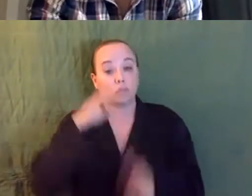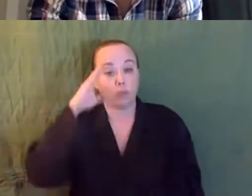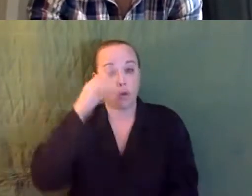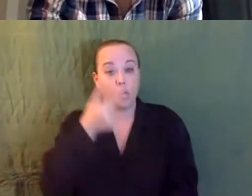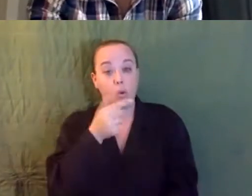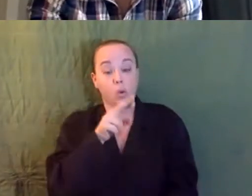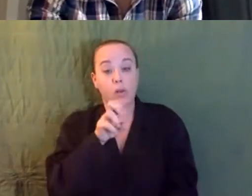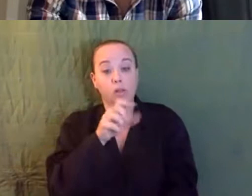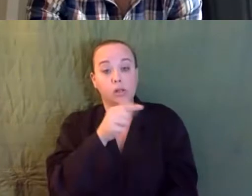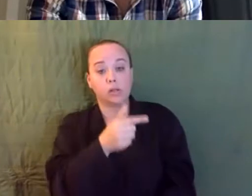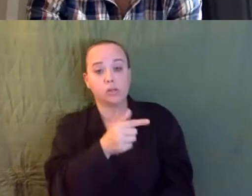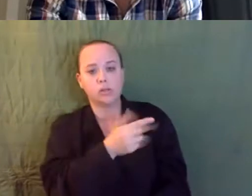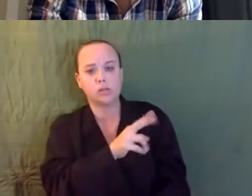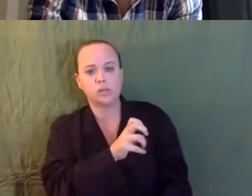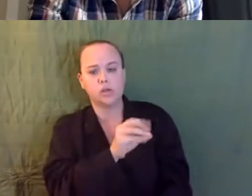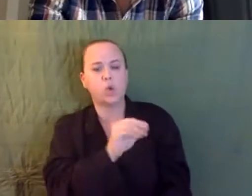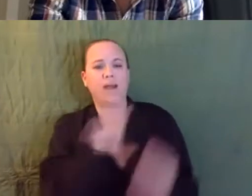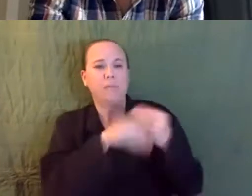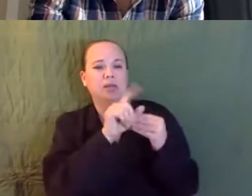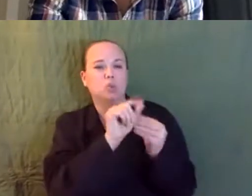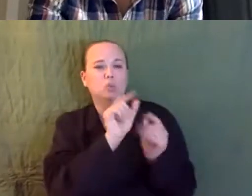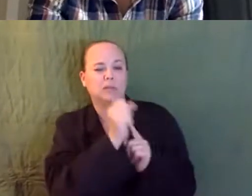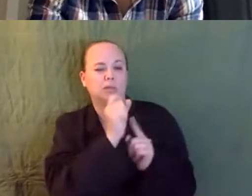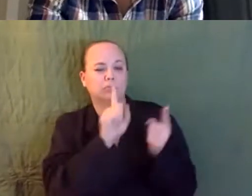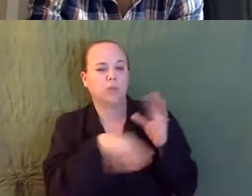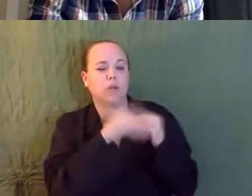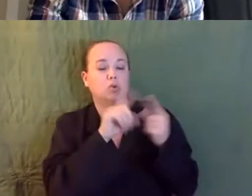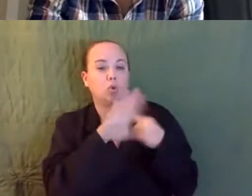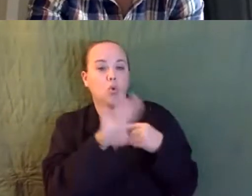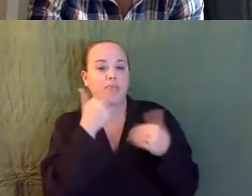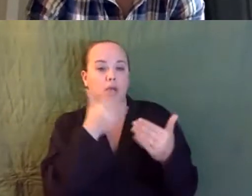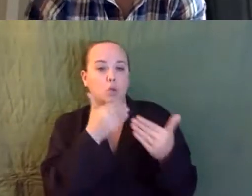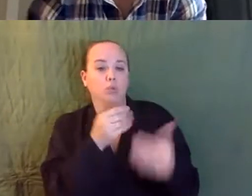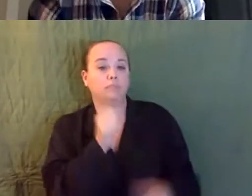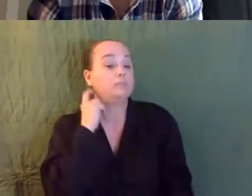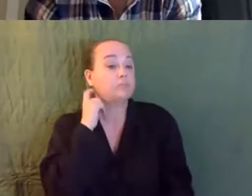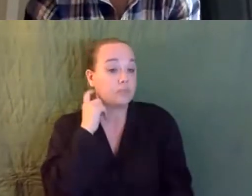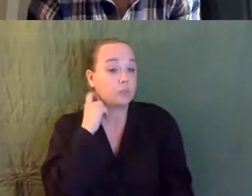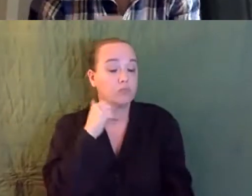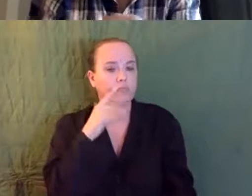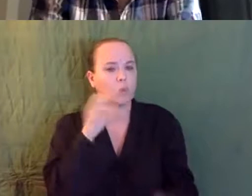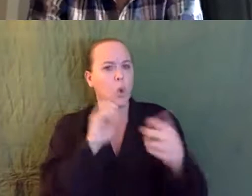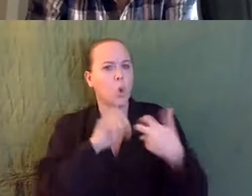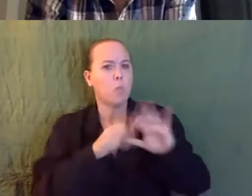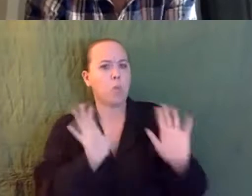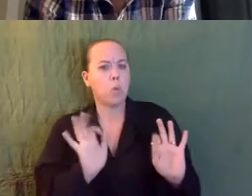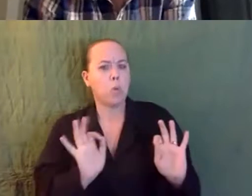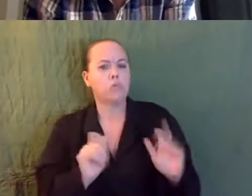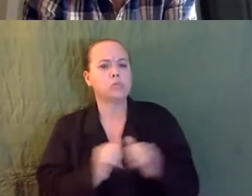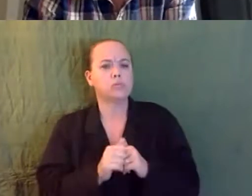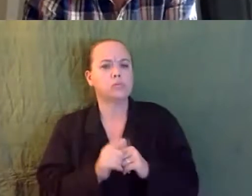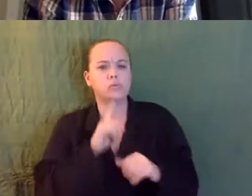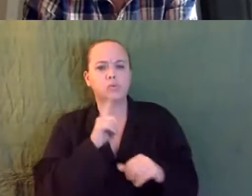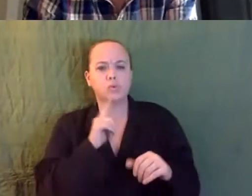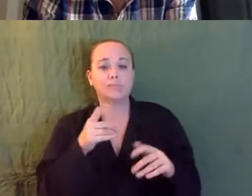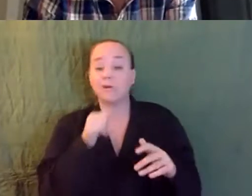Gregory, I'm going to add like 20 seconds to yours on that. So thank you. No, it's no problem. I have